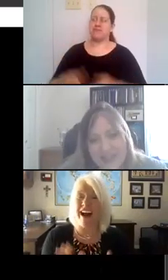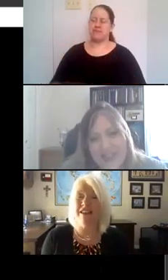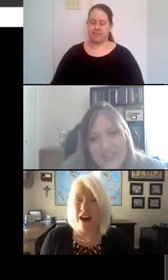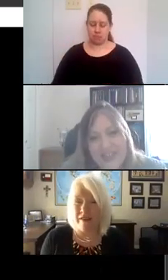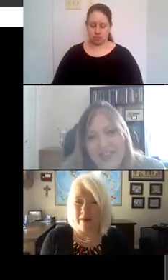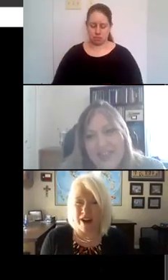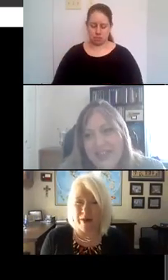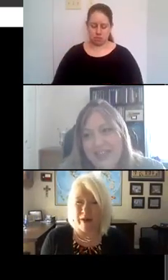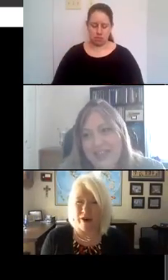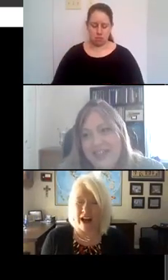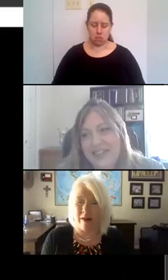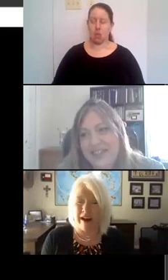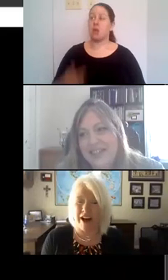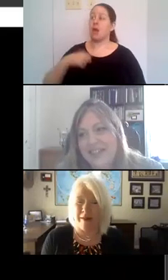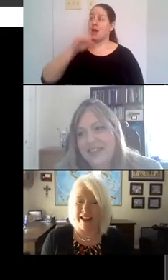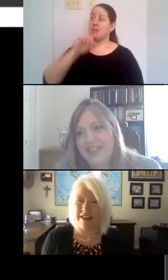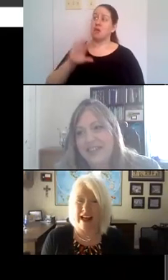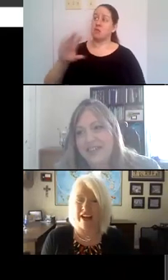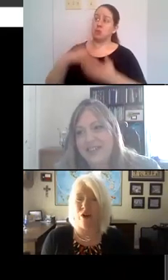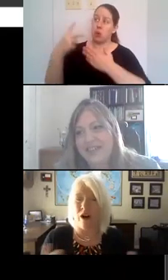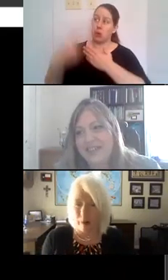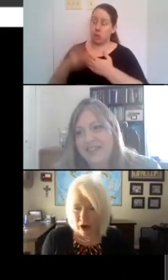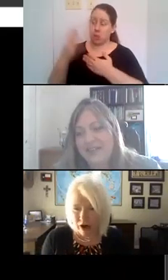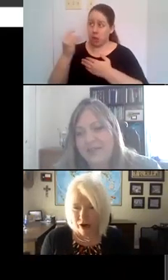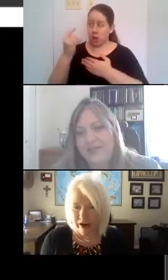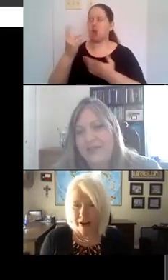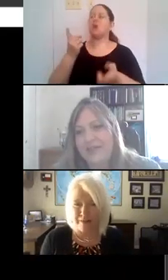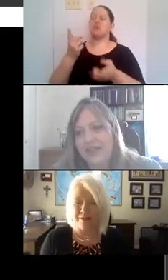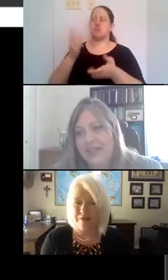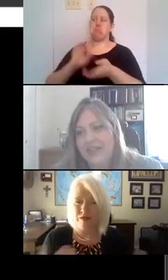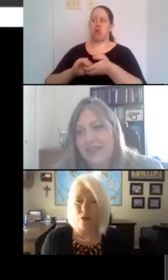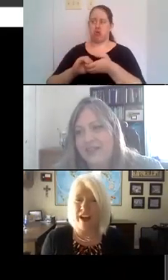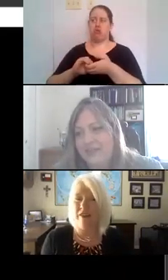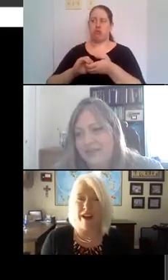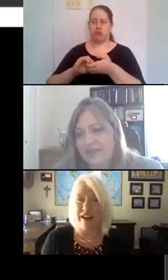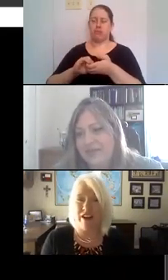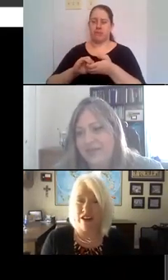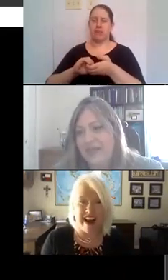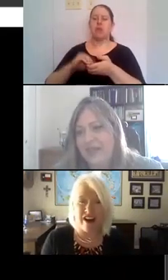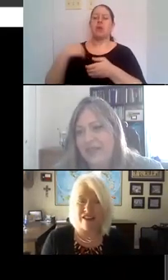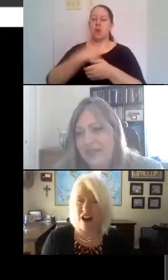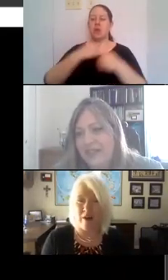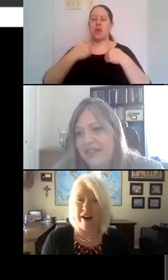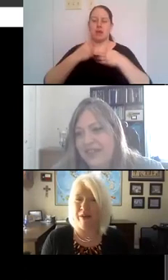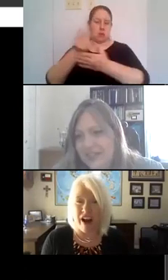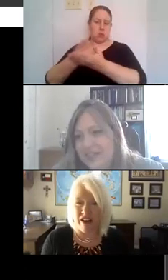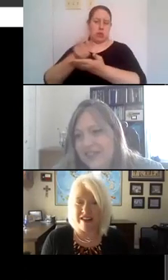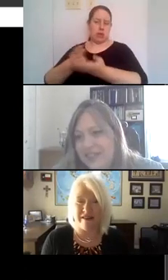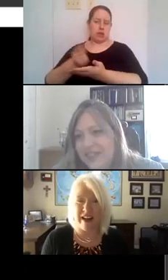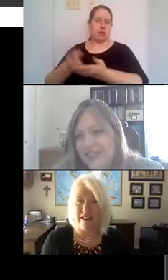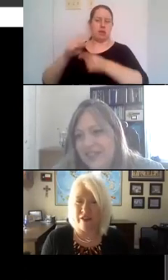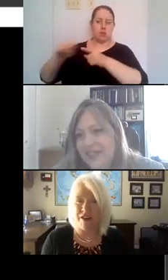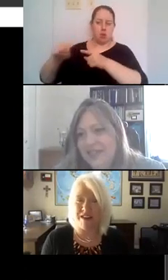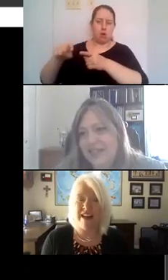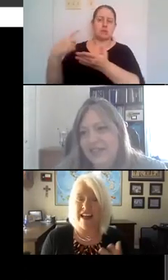what I love about your program is that you are a partner. We have weekly calls now to talk about the progress